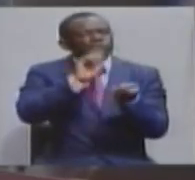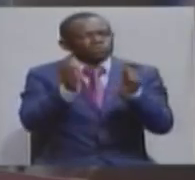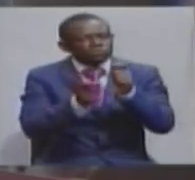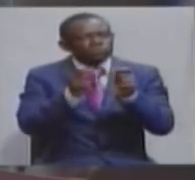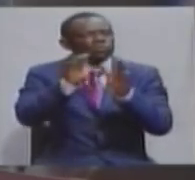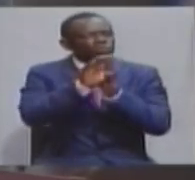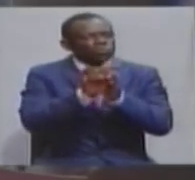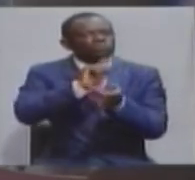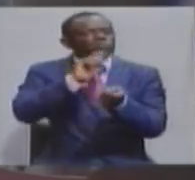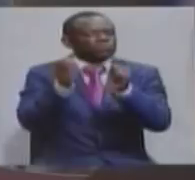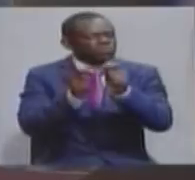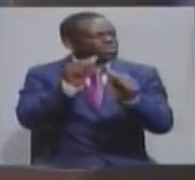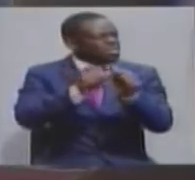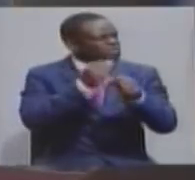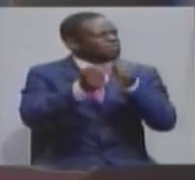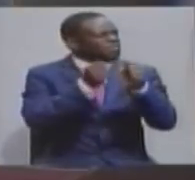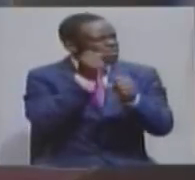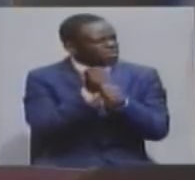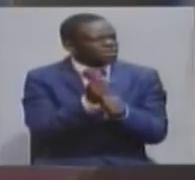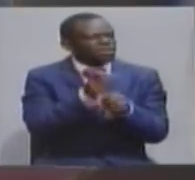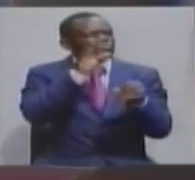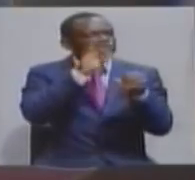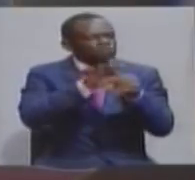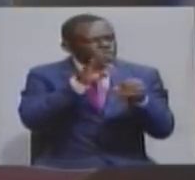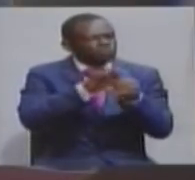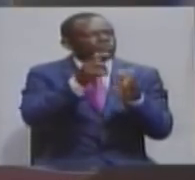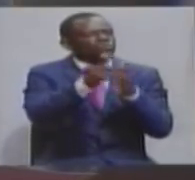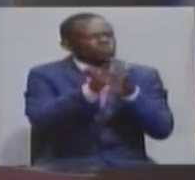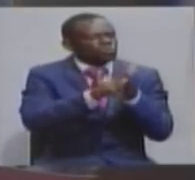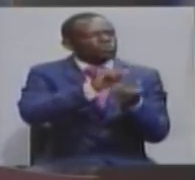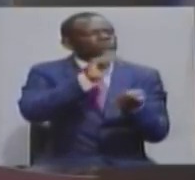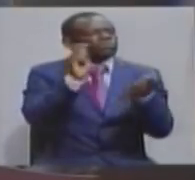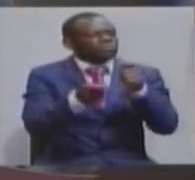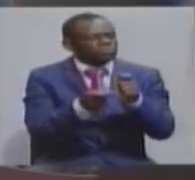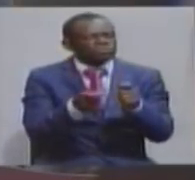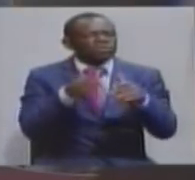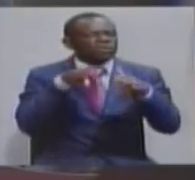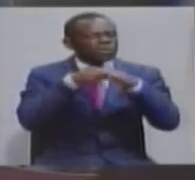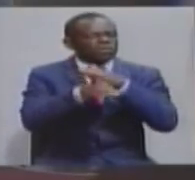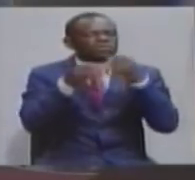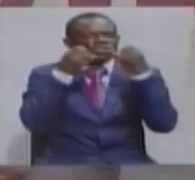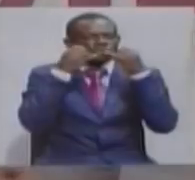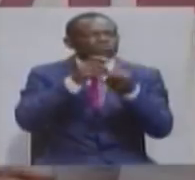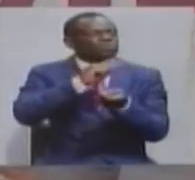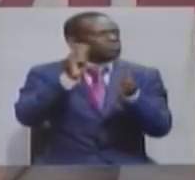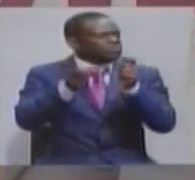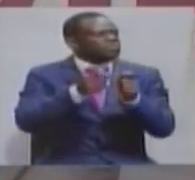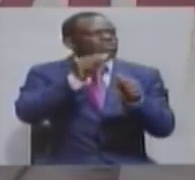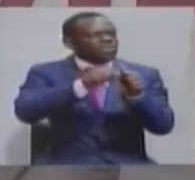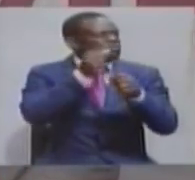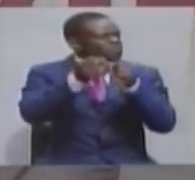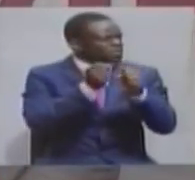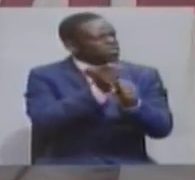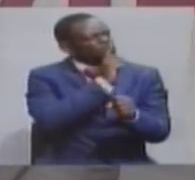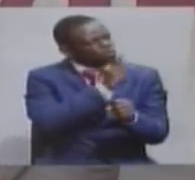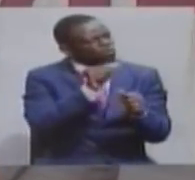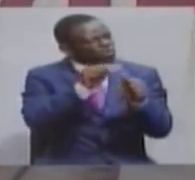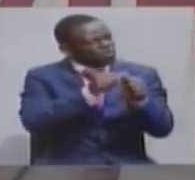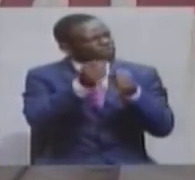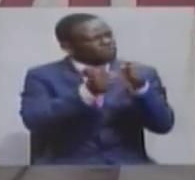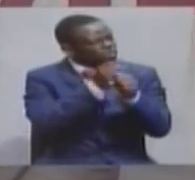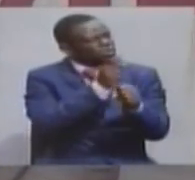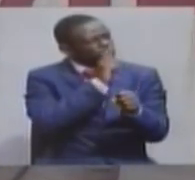electoral reforms, that every year we still speak about access to information. You know, we will continue to reform our laws